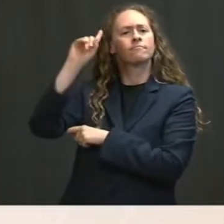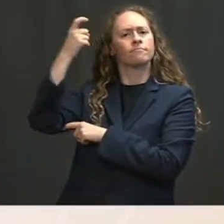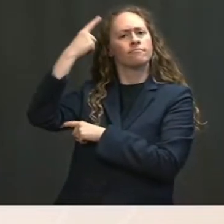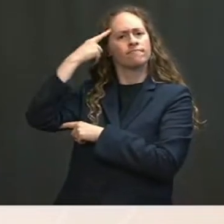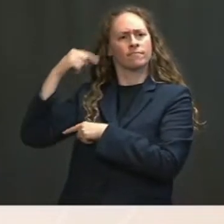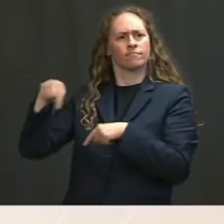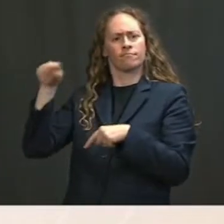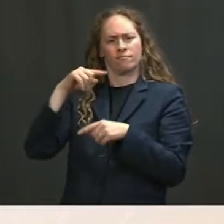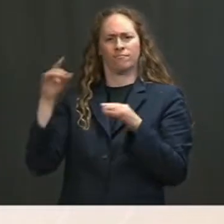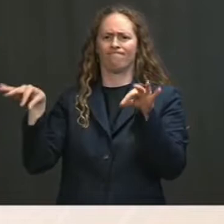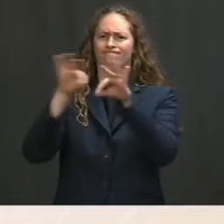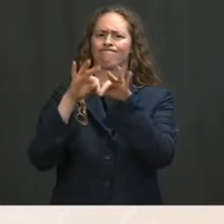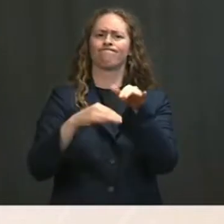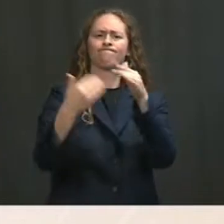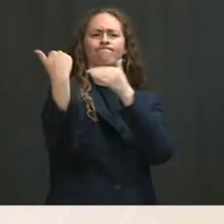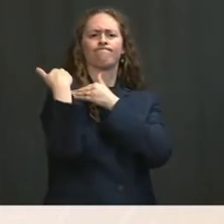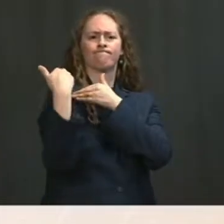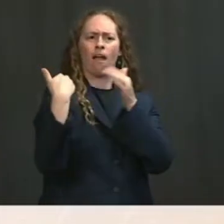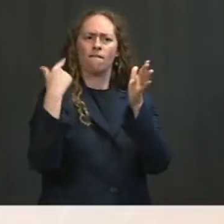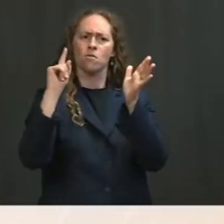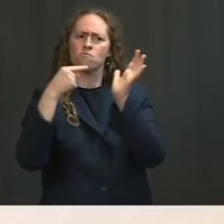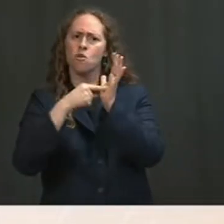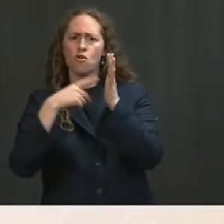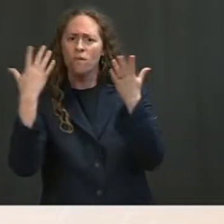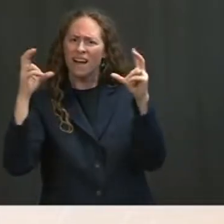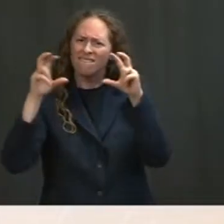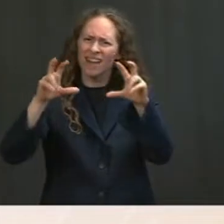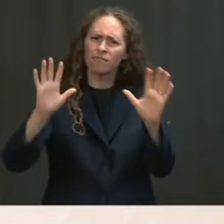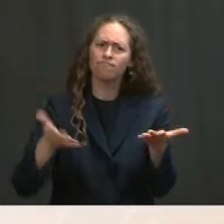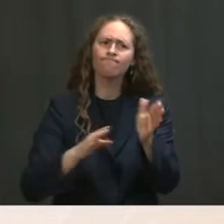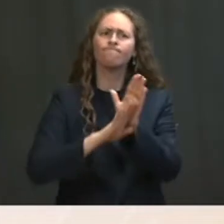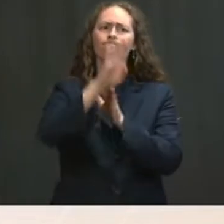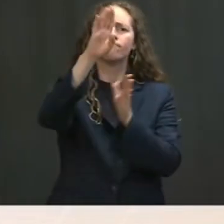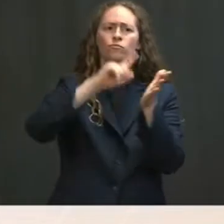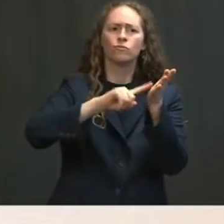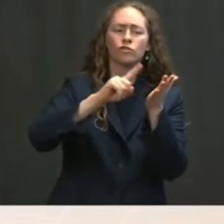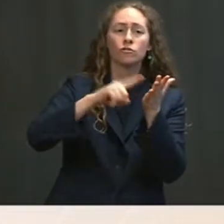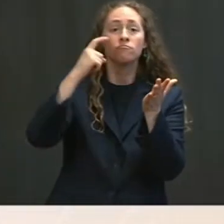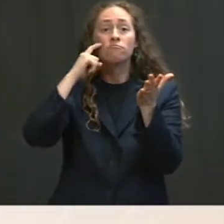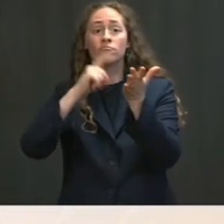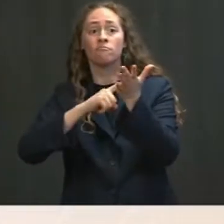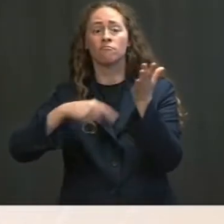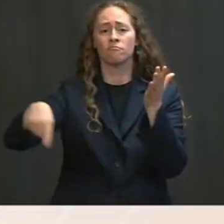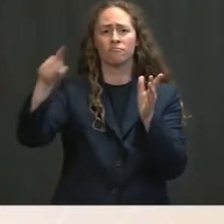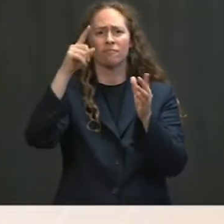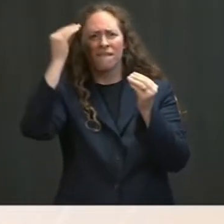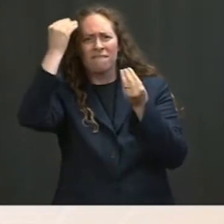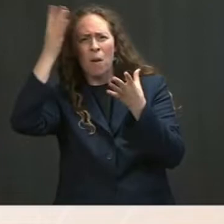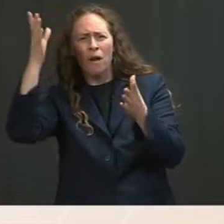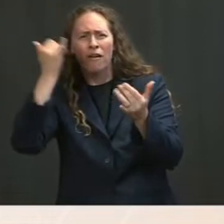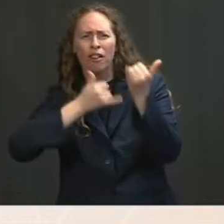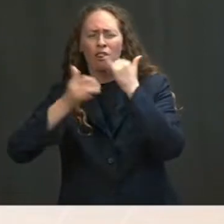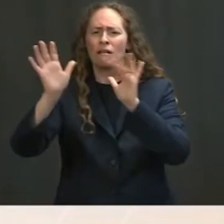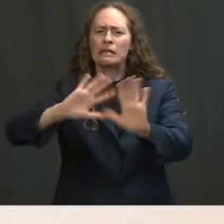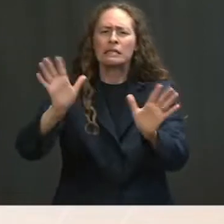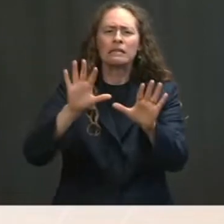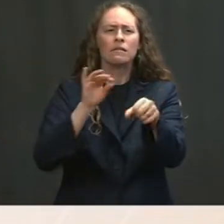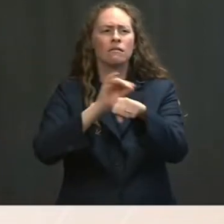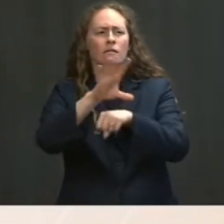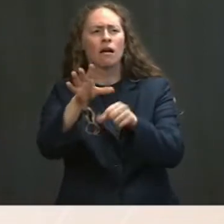bringing individuals and organizations together to address misinformation, and by supporting groups that are working on this issue.